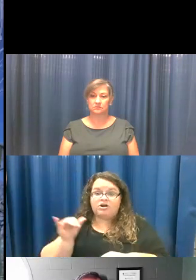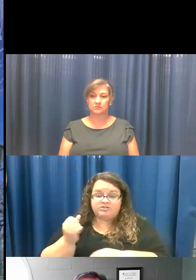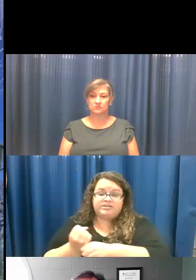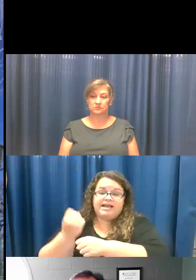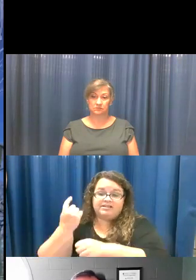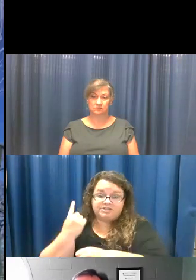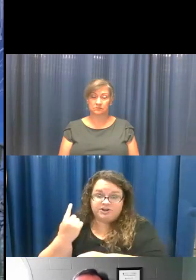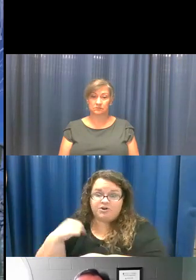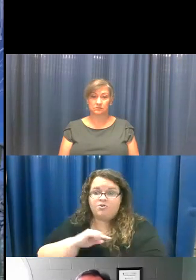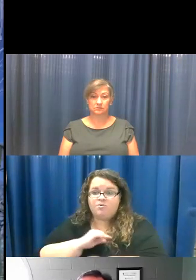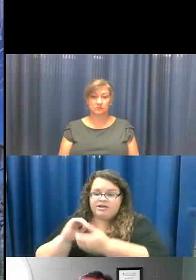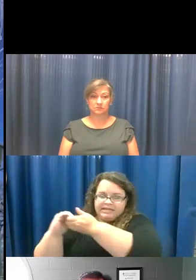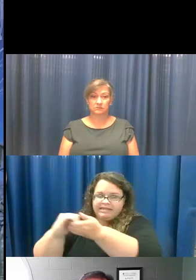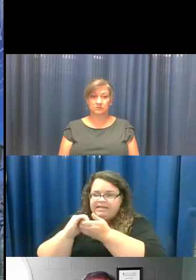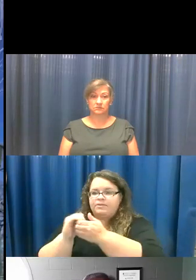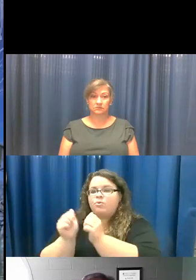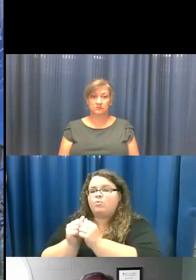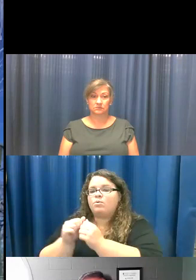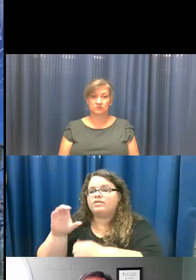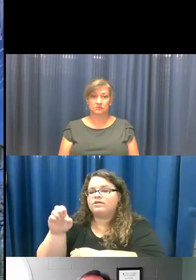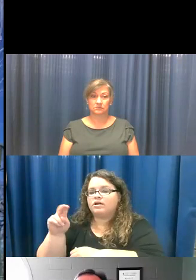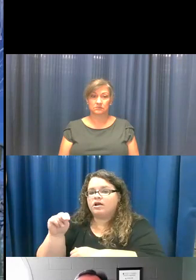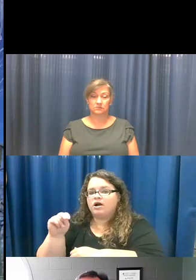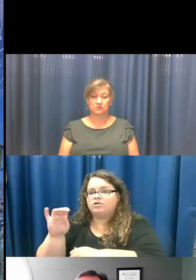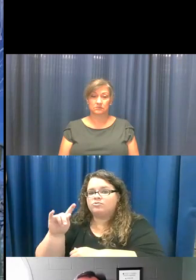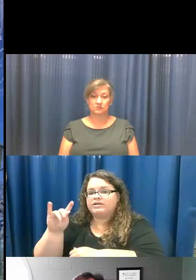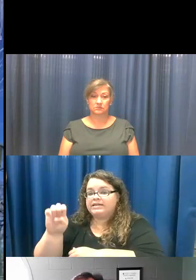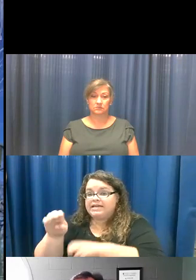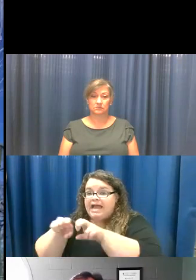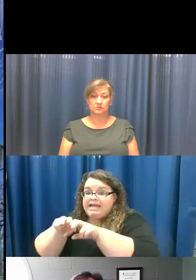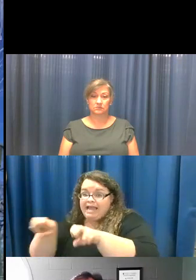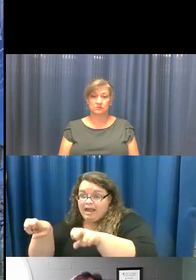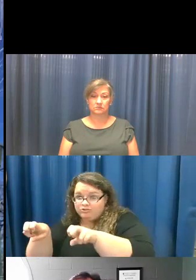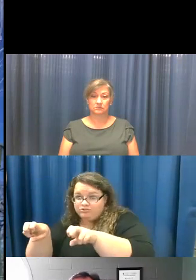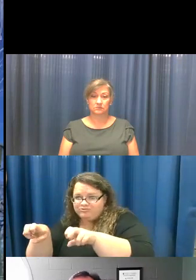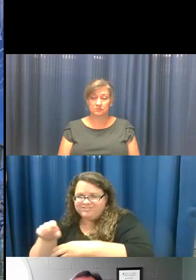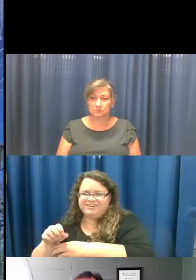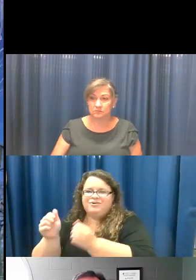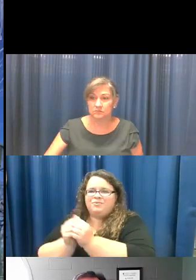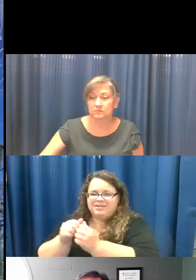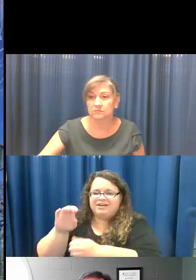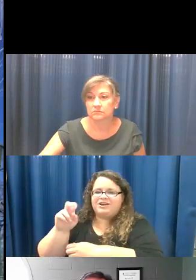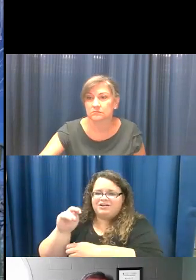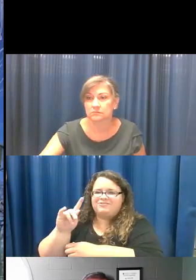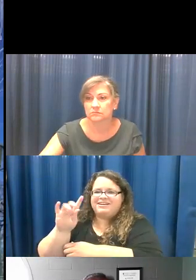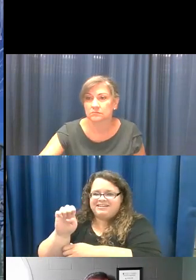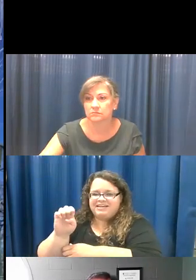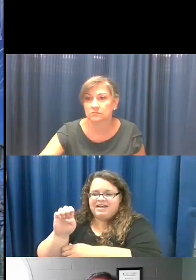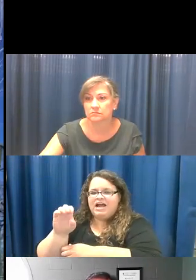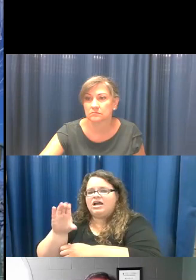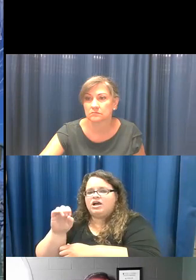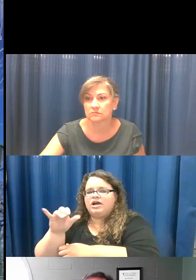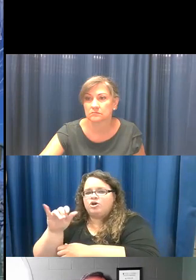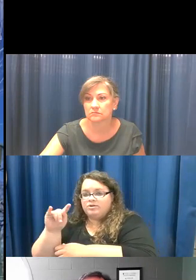our collaboration with Concrete Couch on their Concrete Coyote project. Concrete Coyote is a few